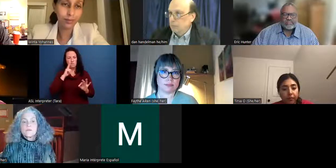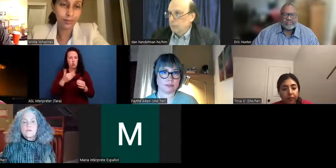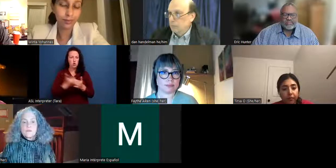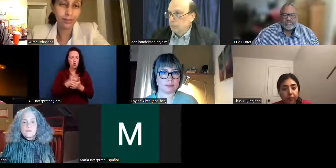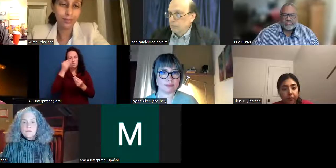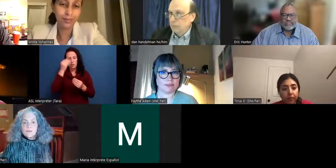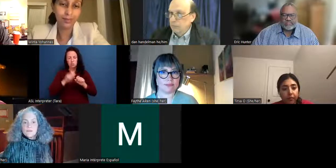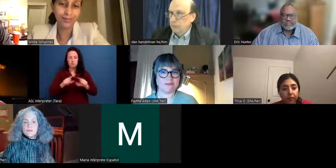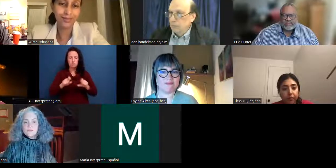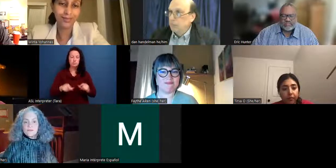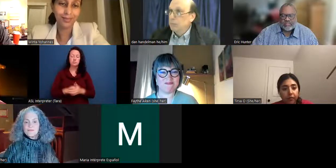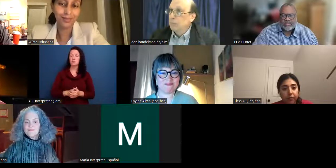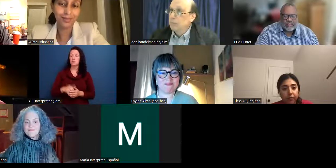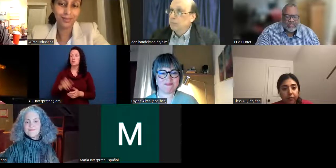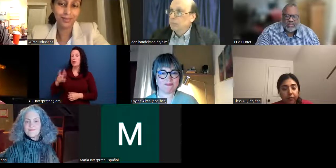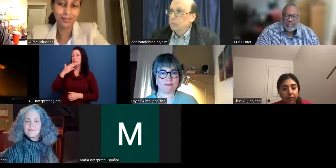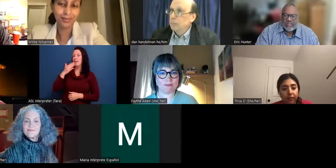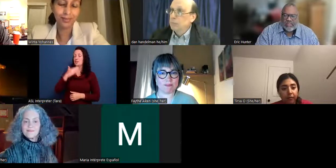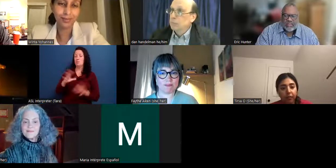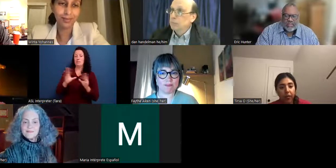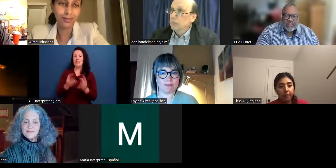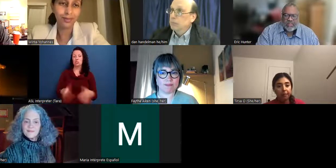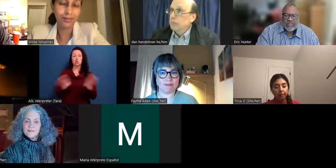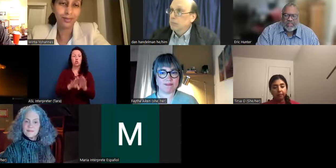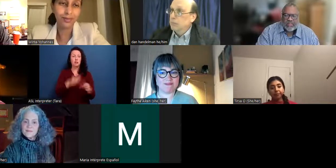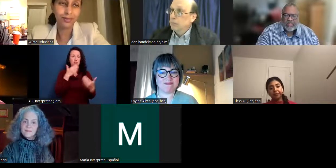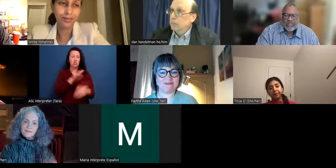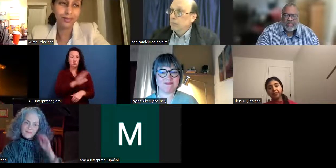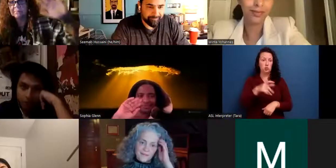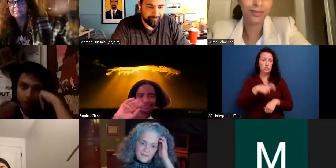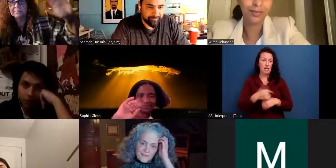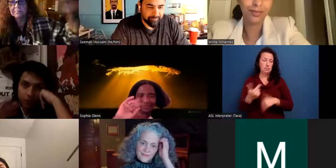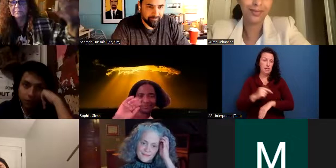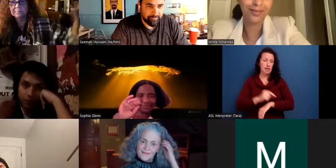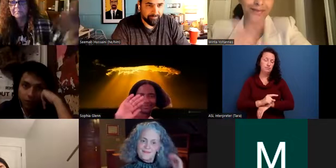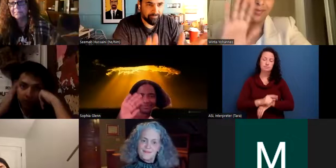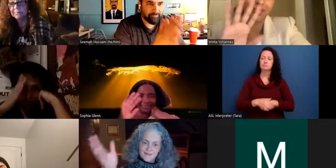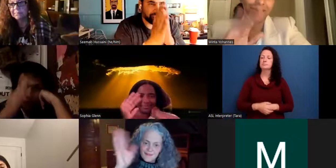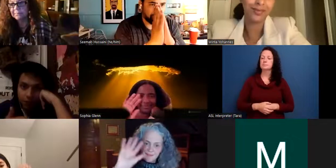Thank you, meeting adjourned. Thank you for your time today, commissioners. Have a good evening.